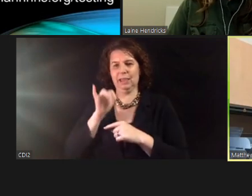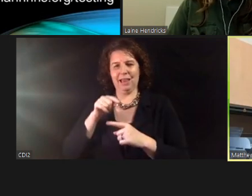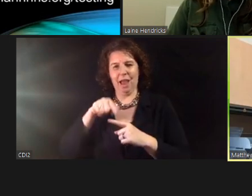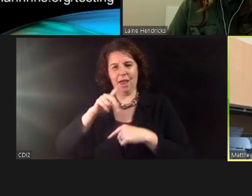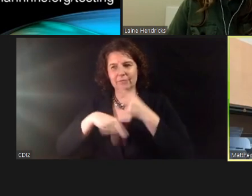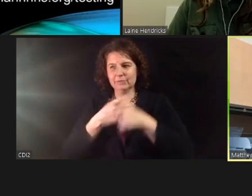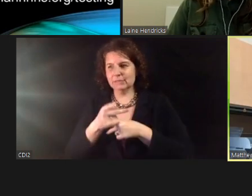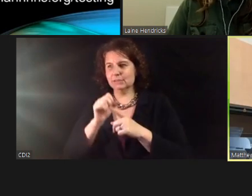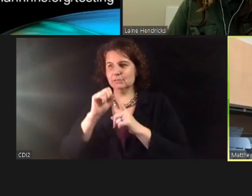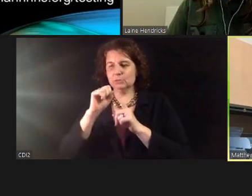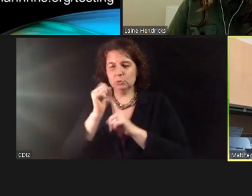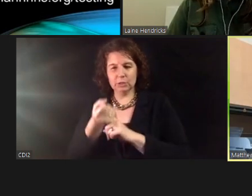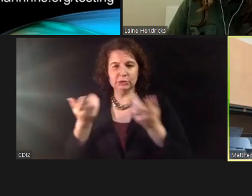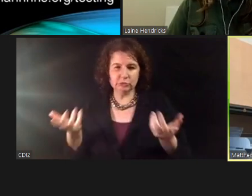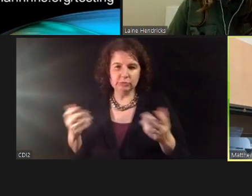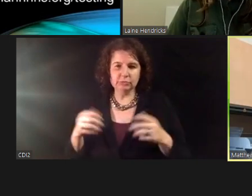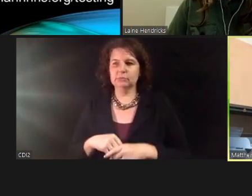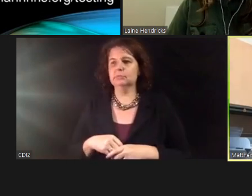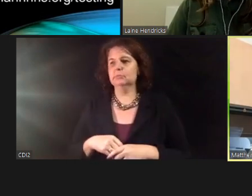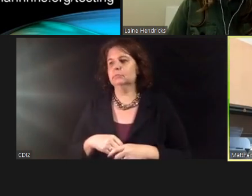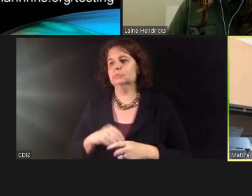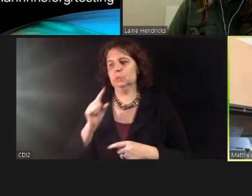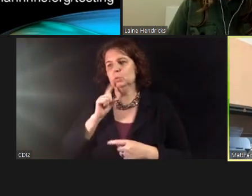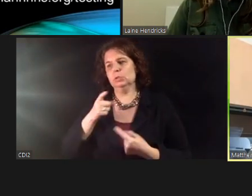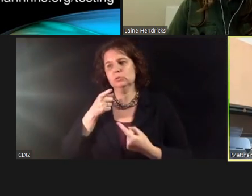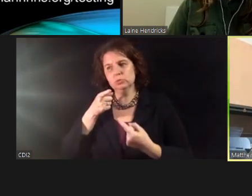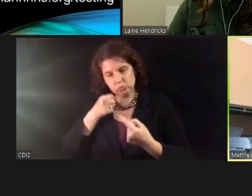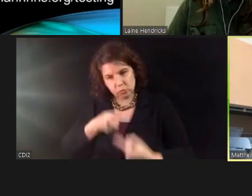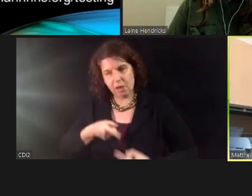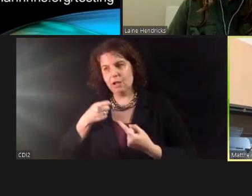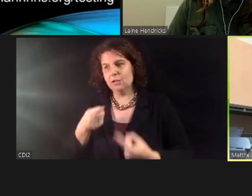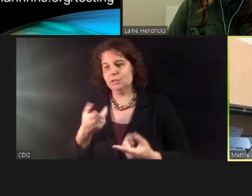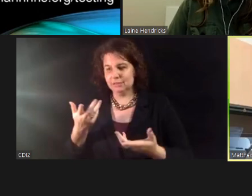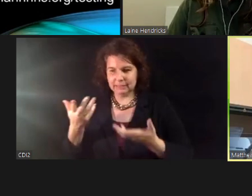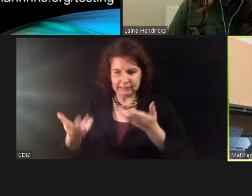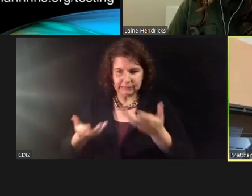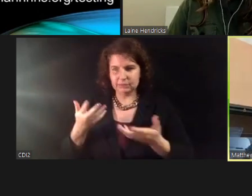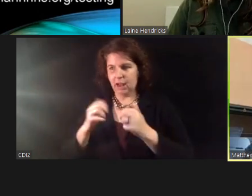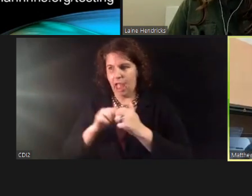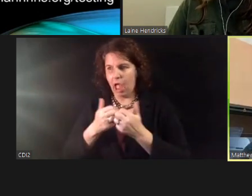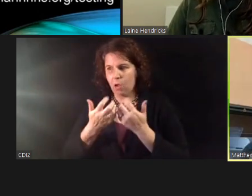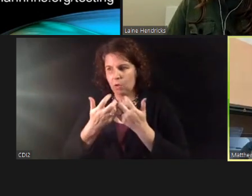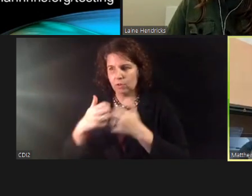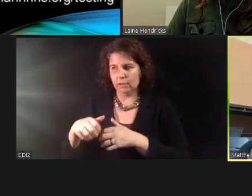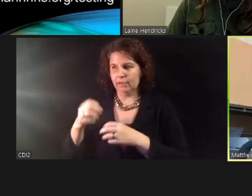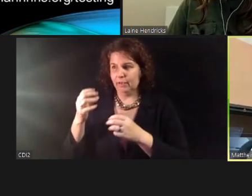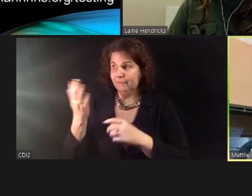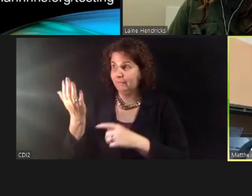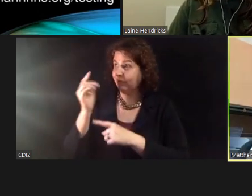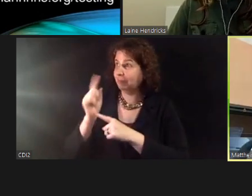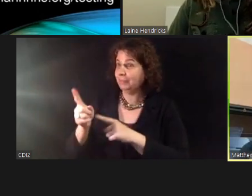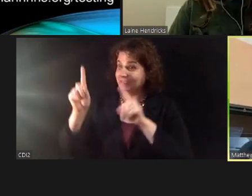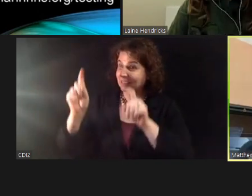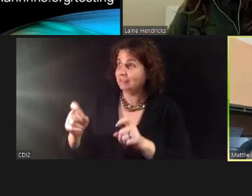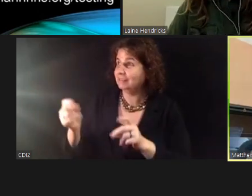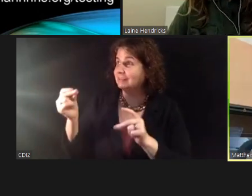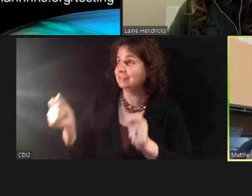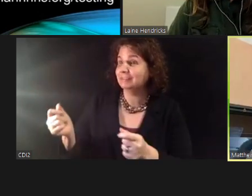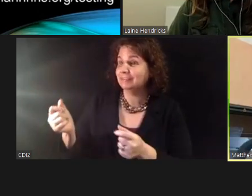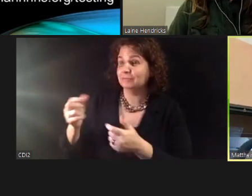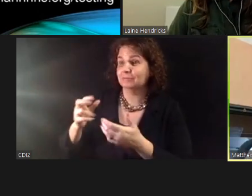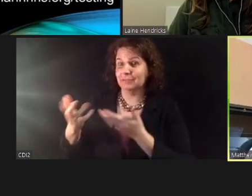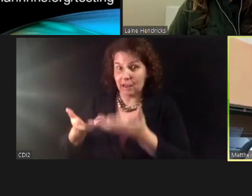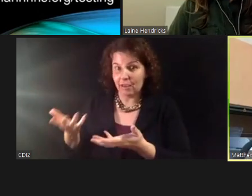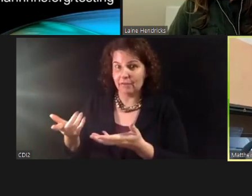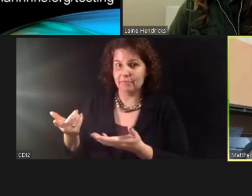just a challenge. You can only do, most cases you can do one test every 15 minutes. So large, you can imagine we're doing almost 800 tests